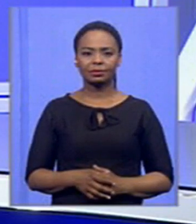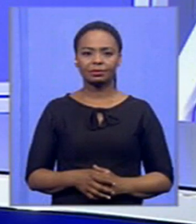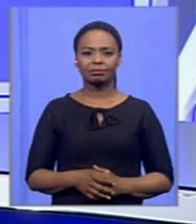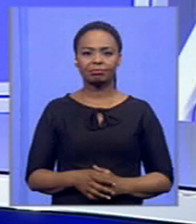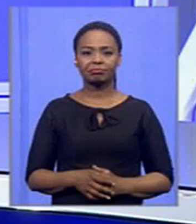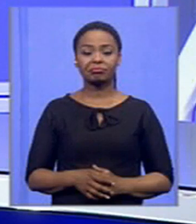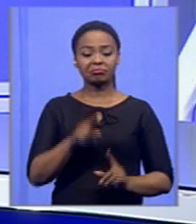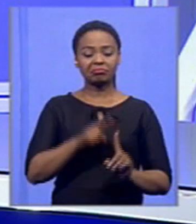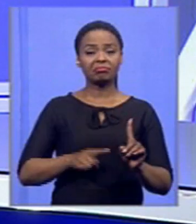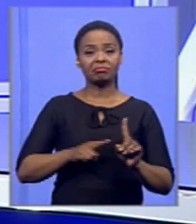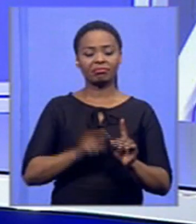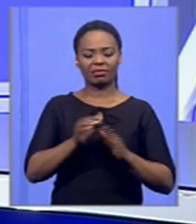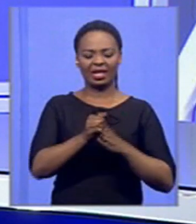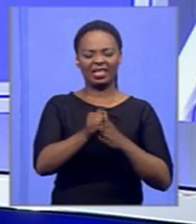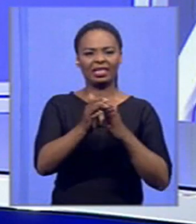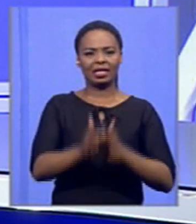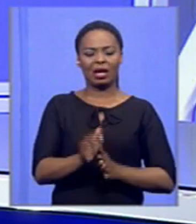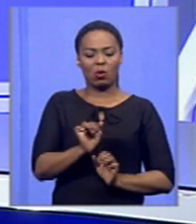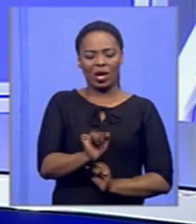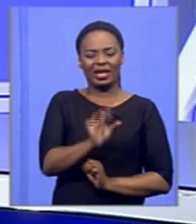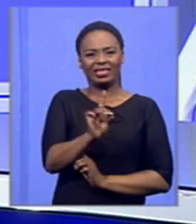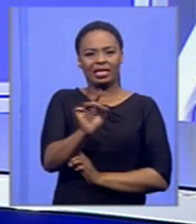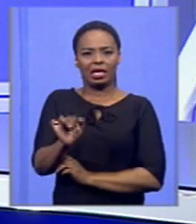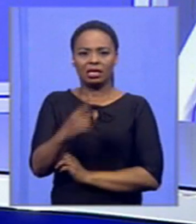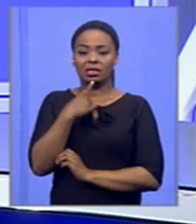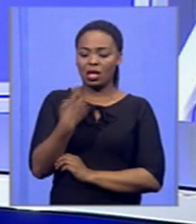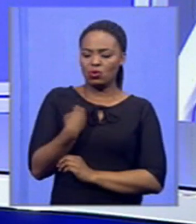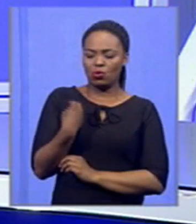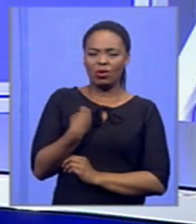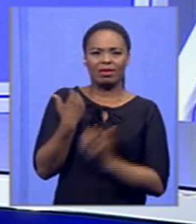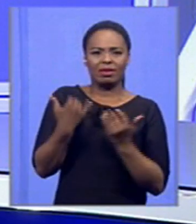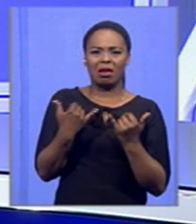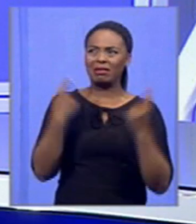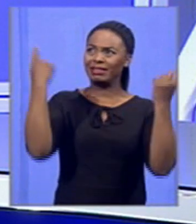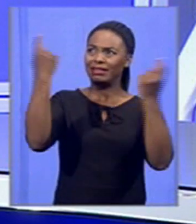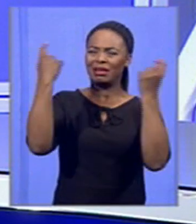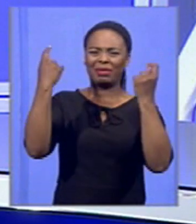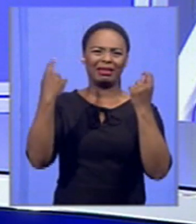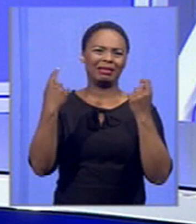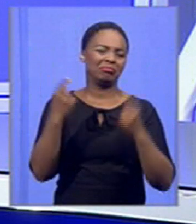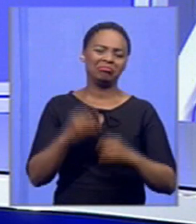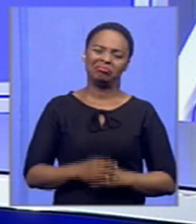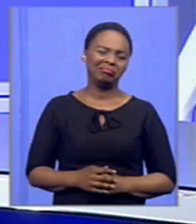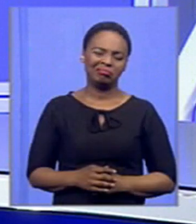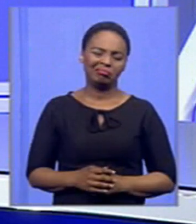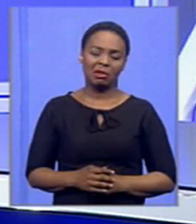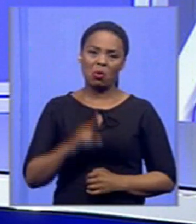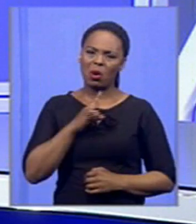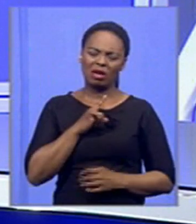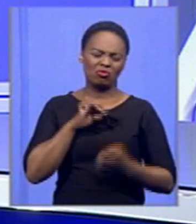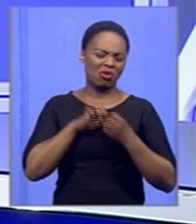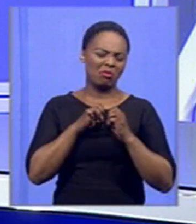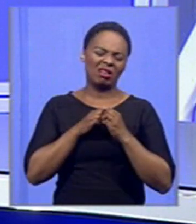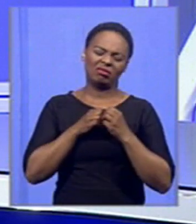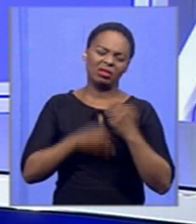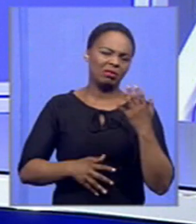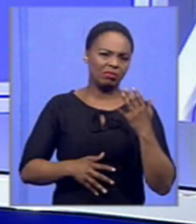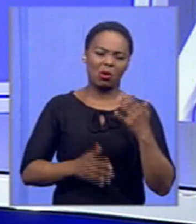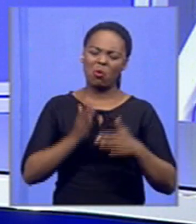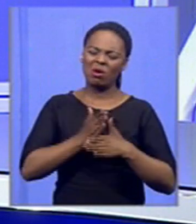Metapele wa DA Johnston Hezen o re ha ho letho leo batjha ba kajeno ba le ketekang jwalo ka ha ba ntse ba tobane le mathata a tlhoko ya mesebetsi